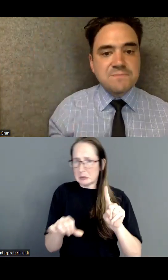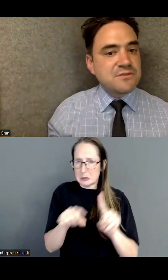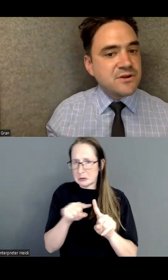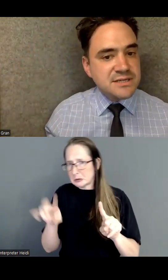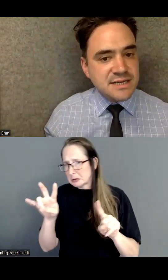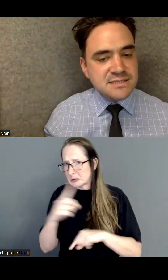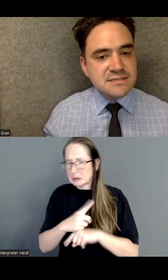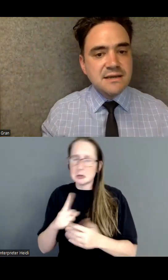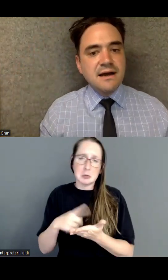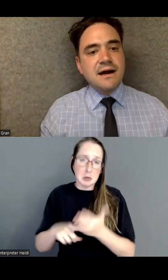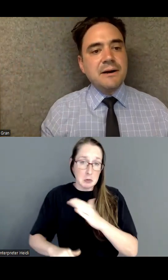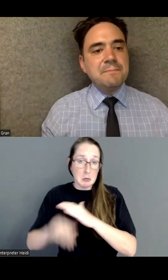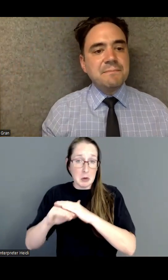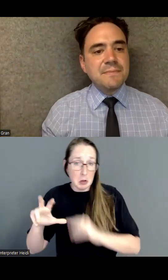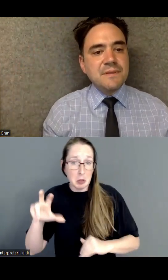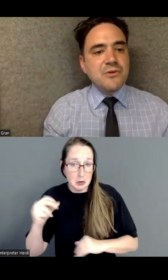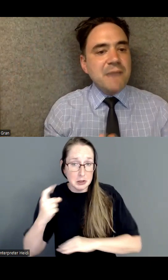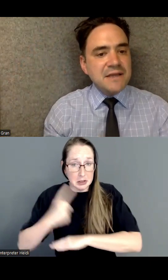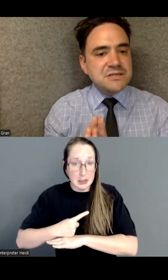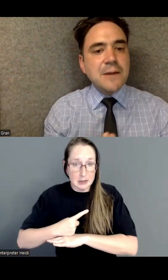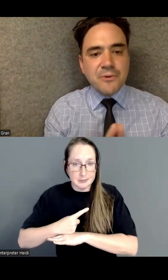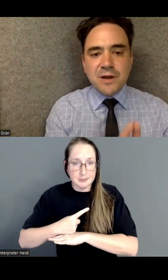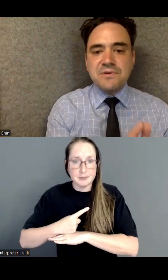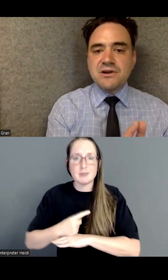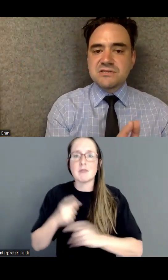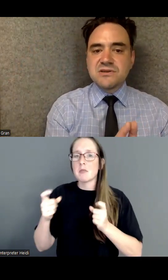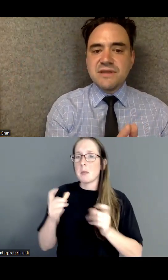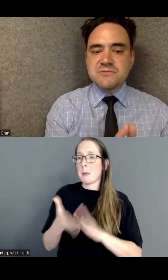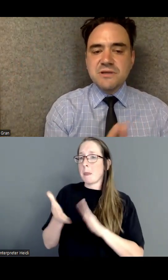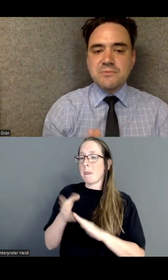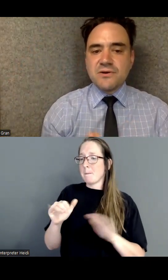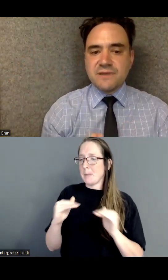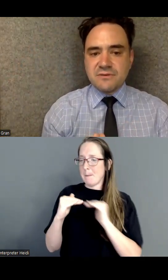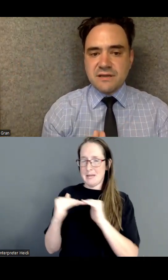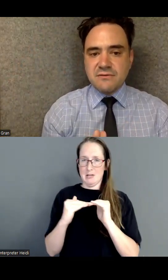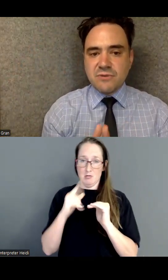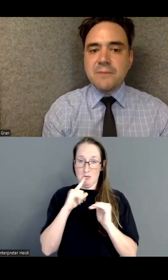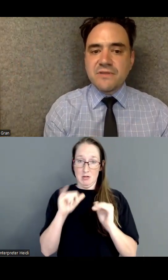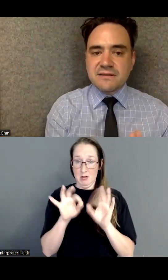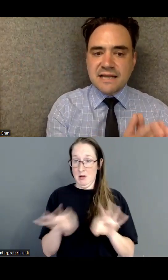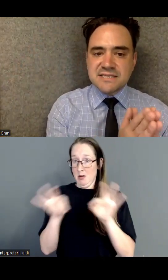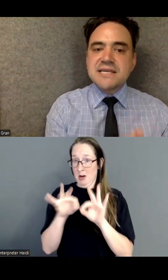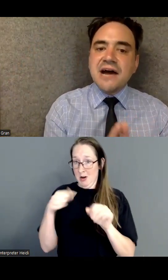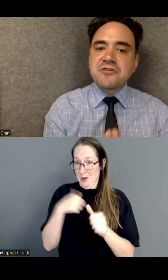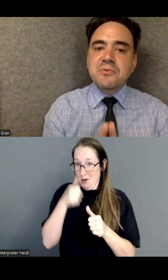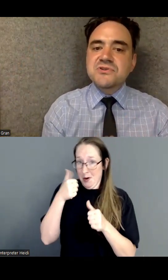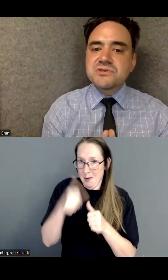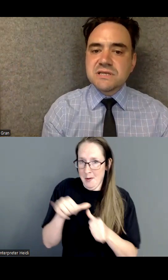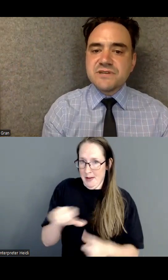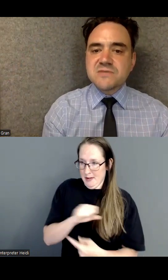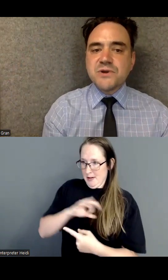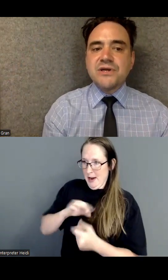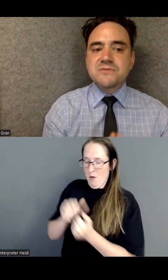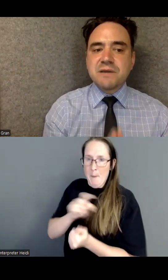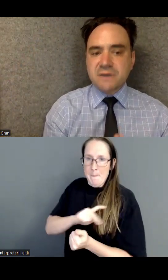they'll go up to 30 days. They're managed and operated by peers. So that's really important that we remember that that's staff with personal